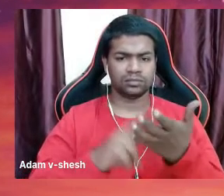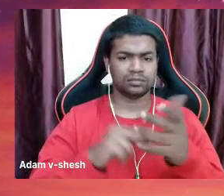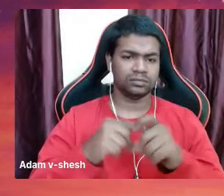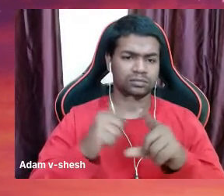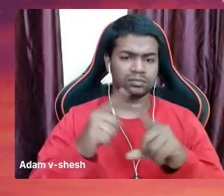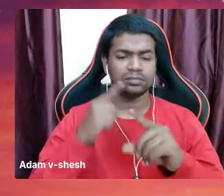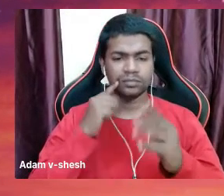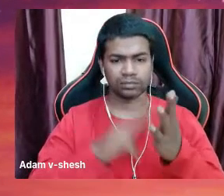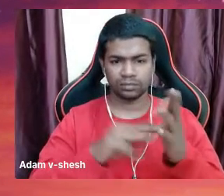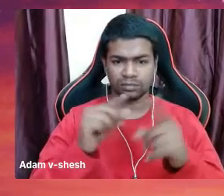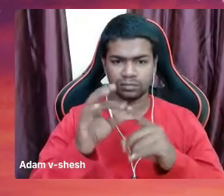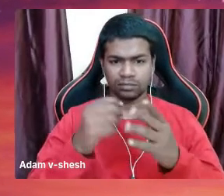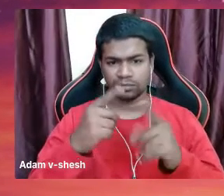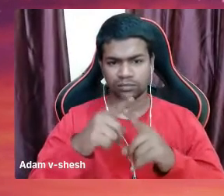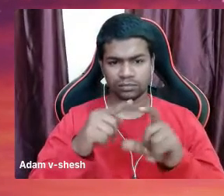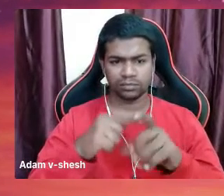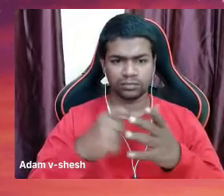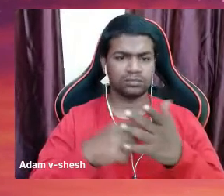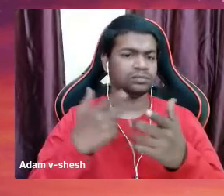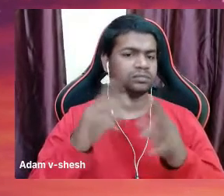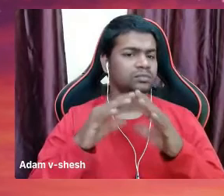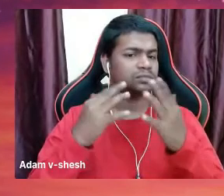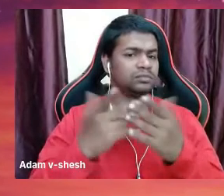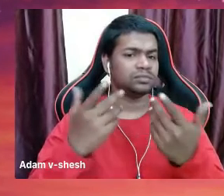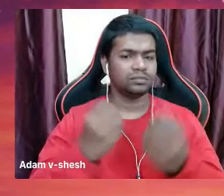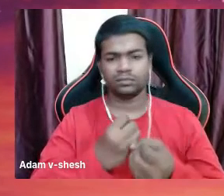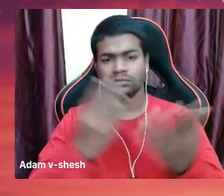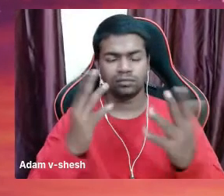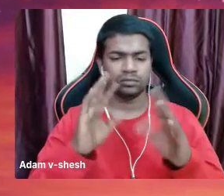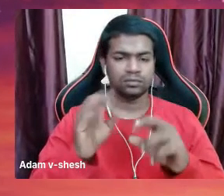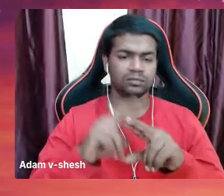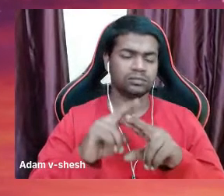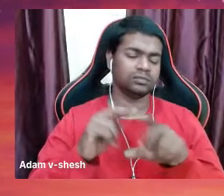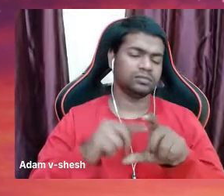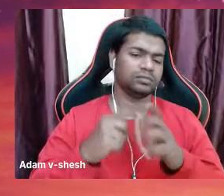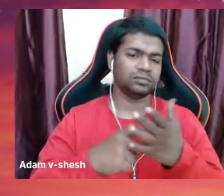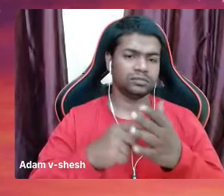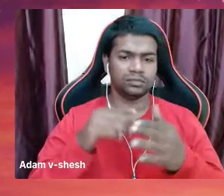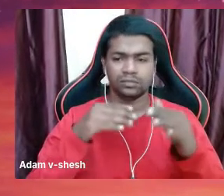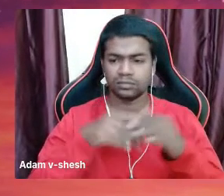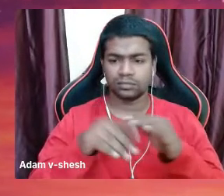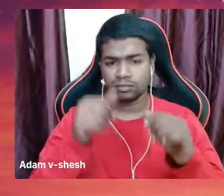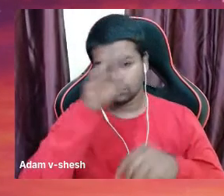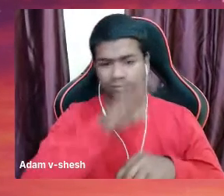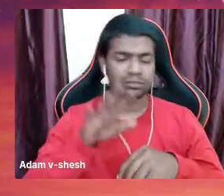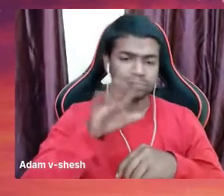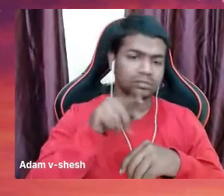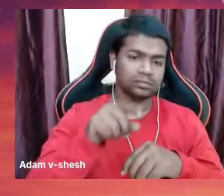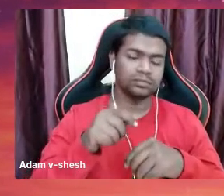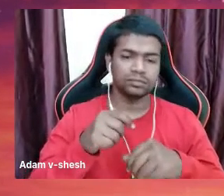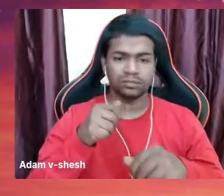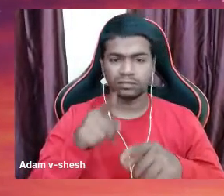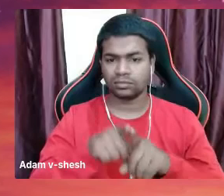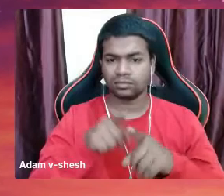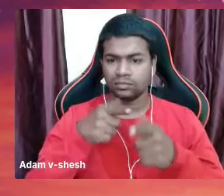of top talent in the world because of the plethora of opportunities we offer in India, because of the capital available to chase these plethora